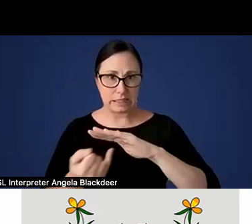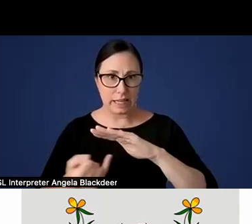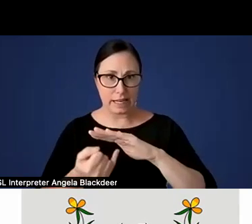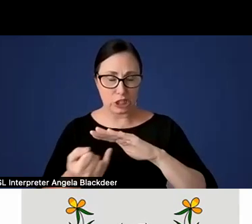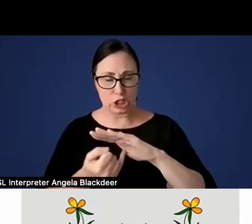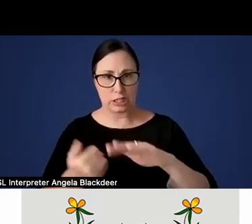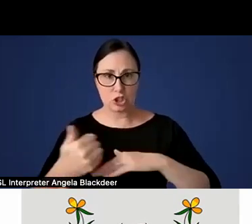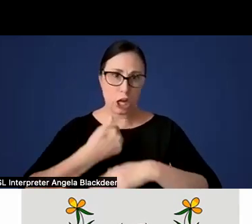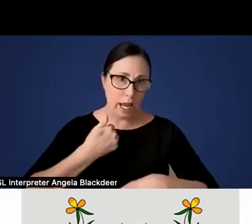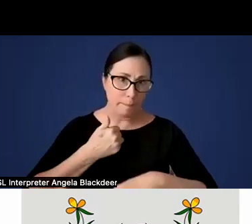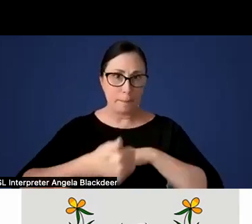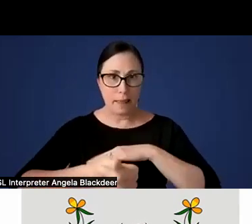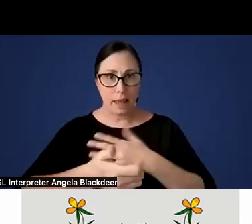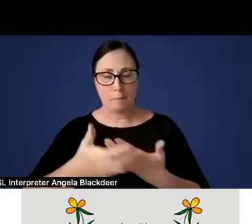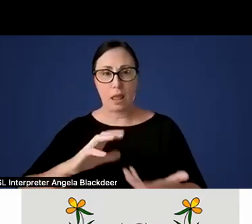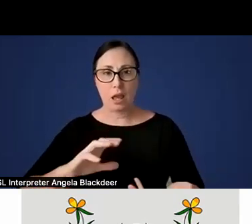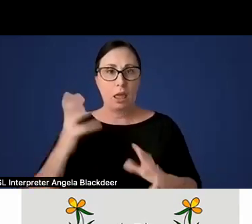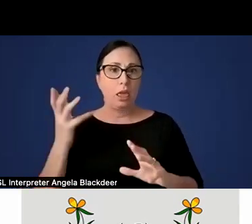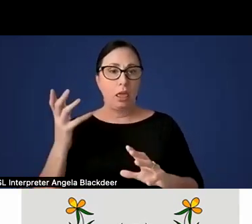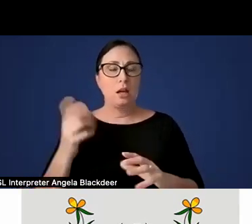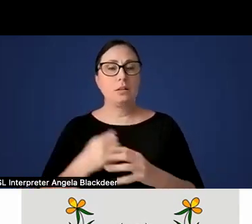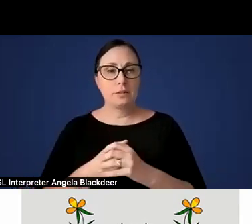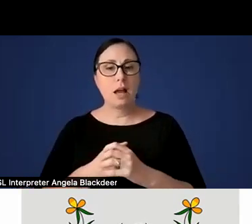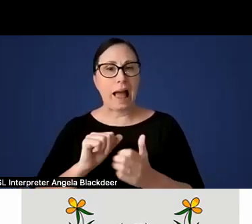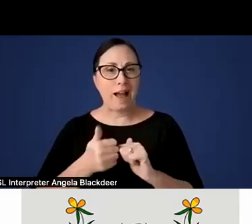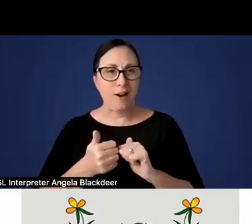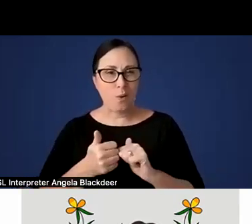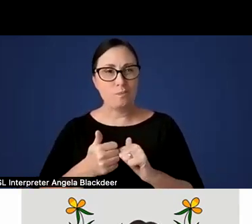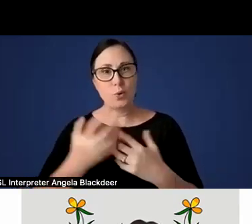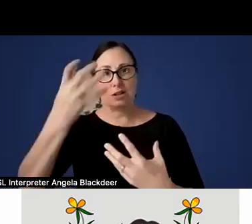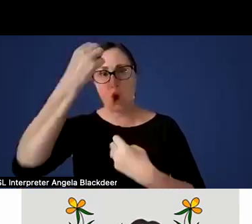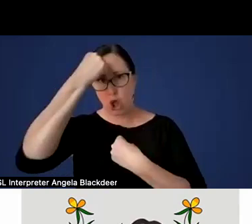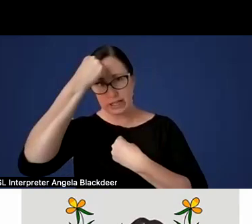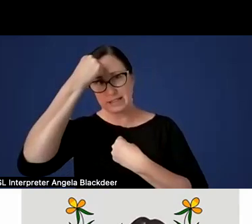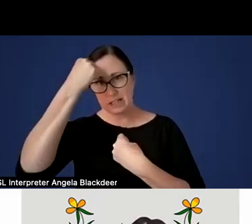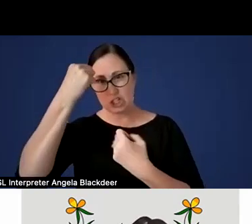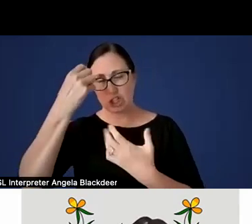blame, those factors of colonization as well.